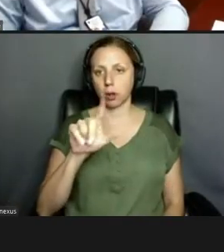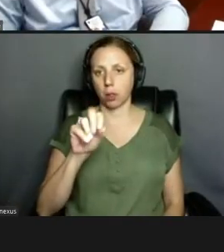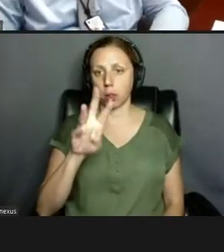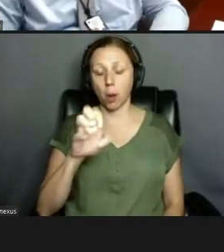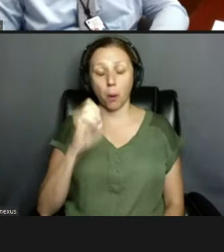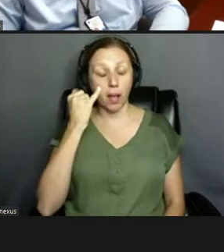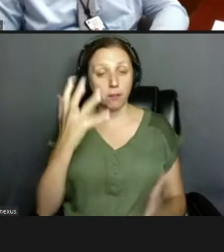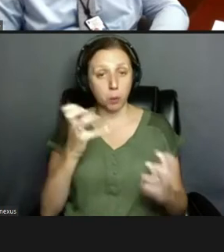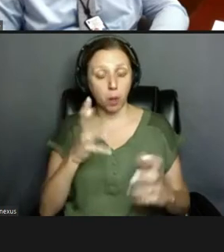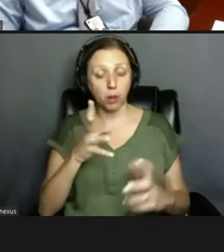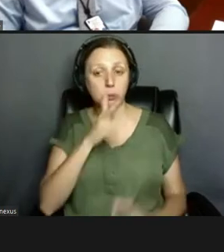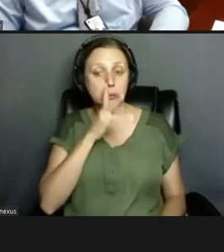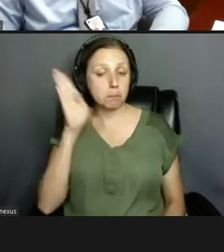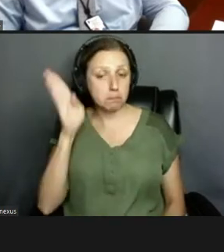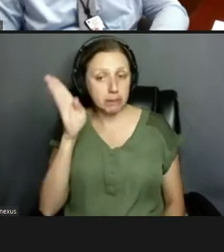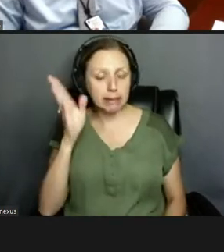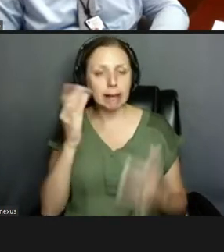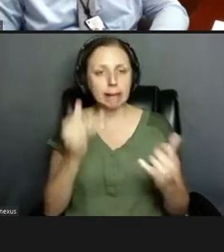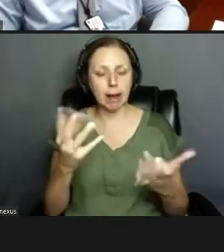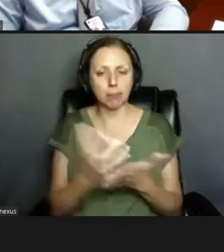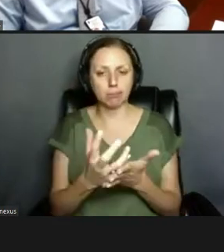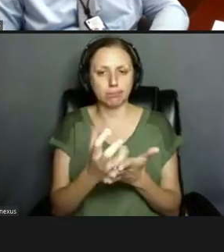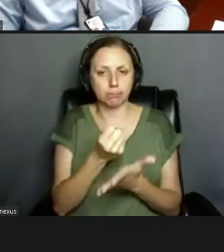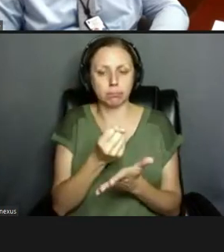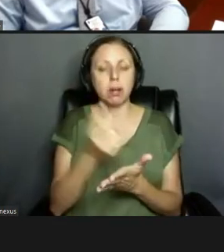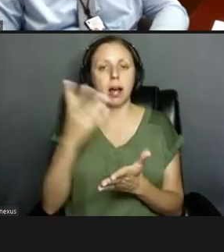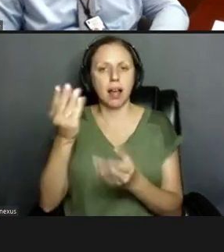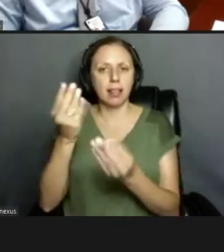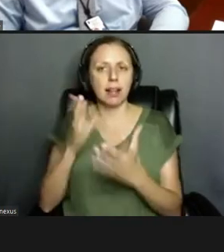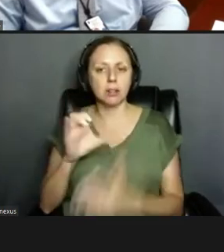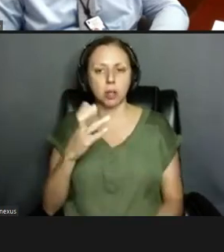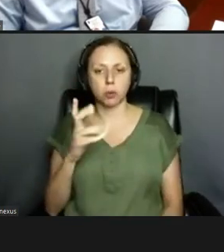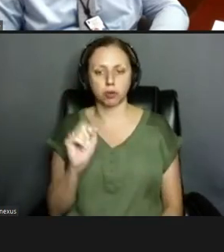know, now's your chance. Please let us know in the chat function. Thank you.